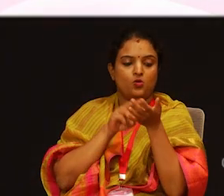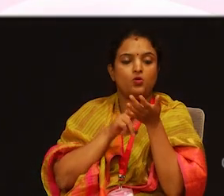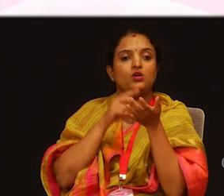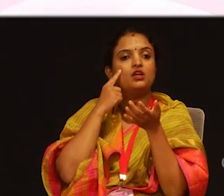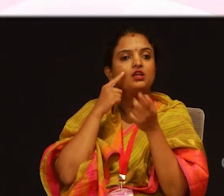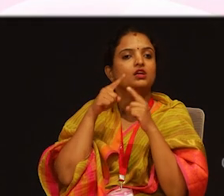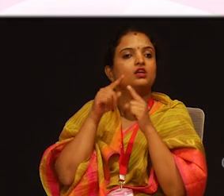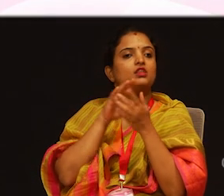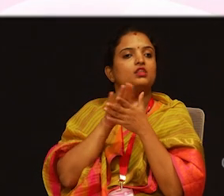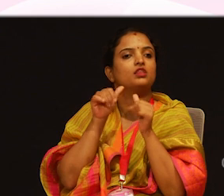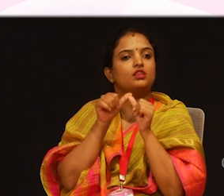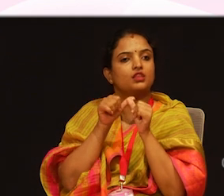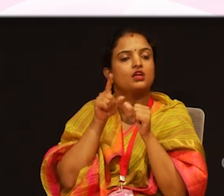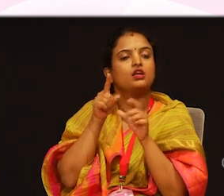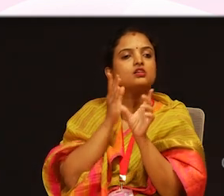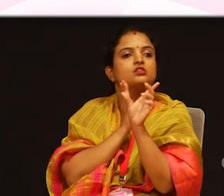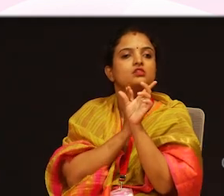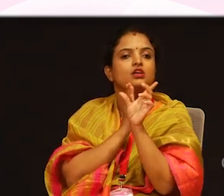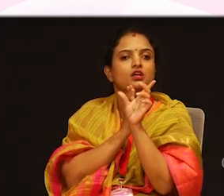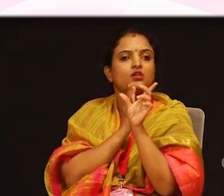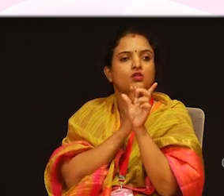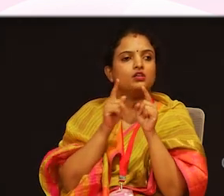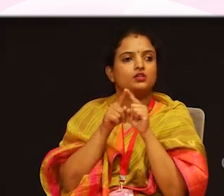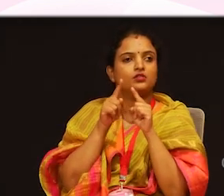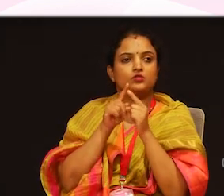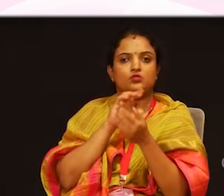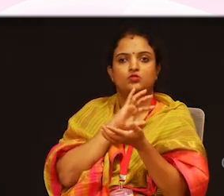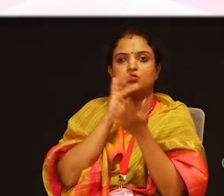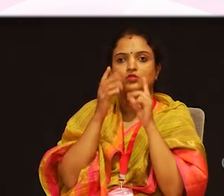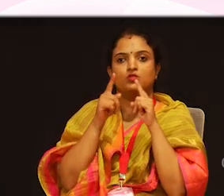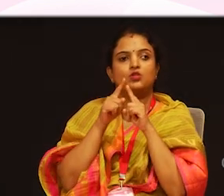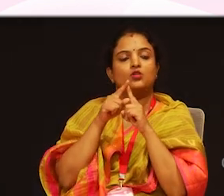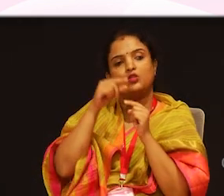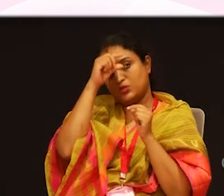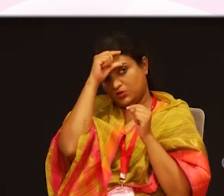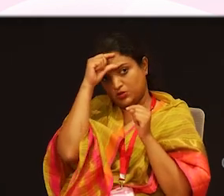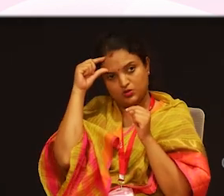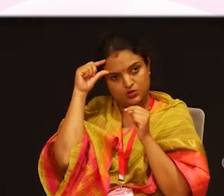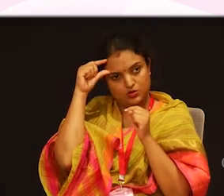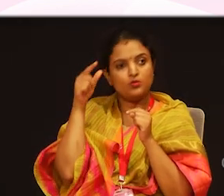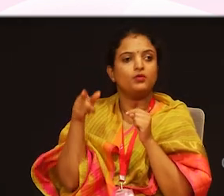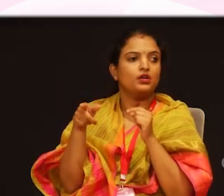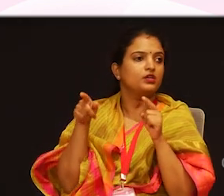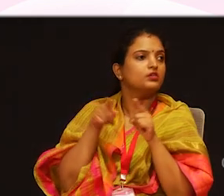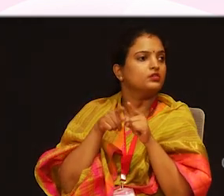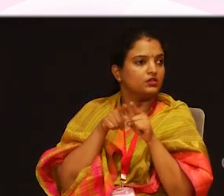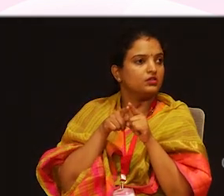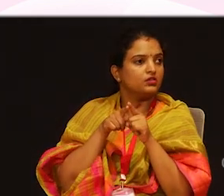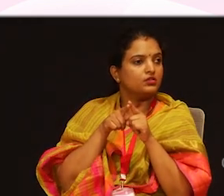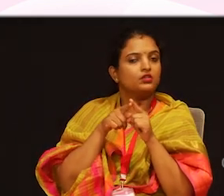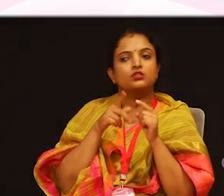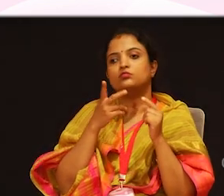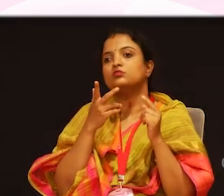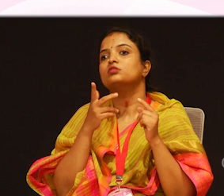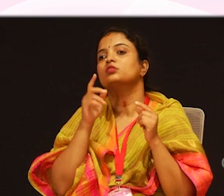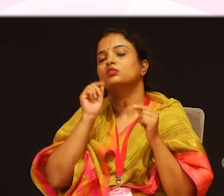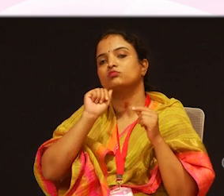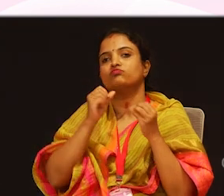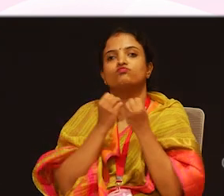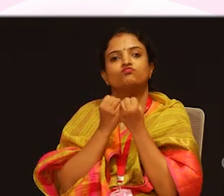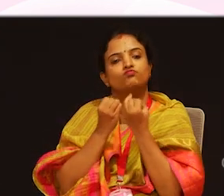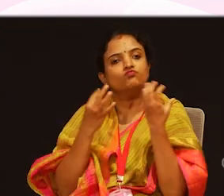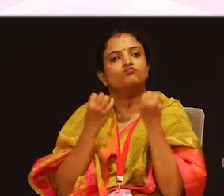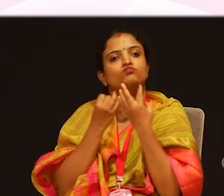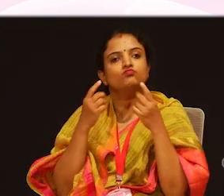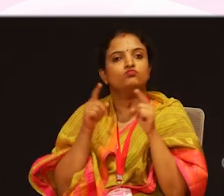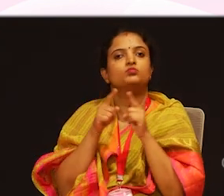an educational psychologist of global eminence from Dubai and the author of several books on the subject,